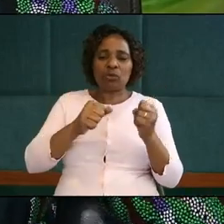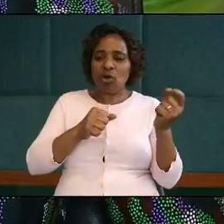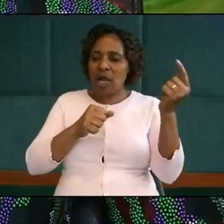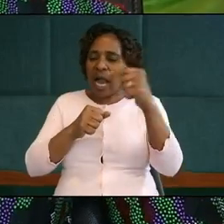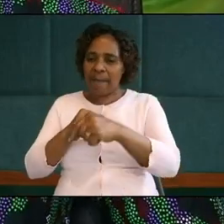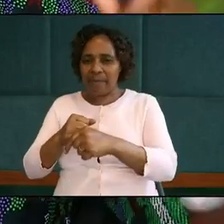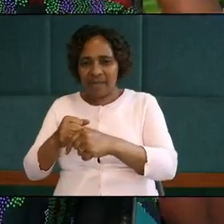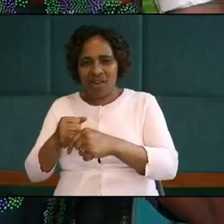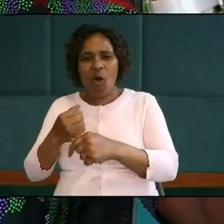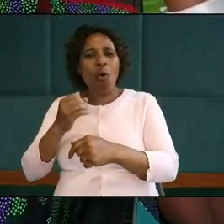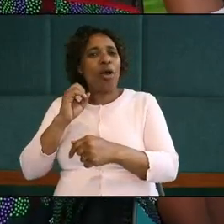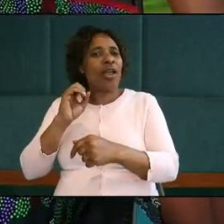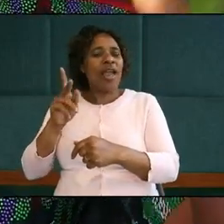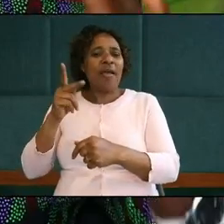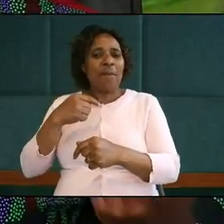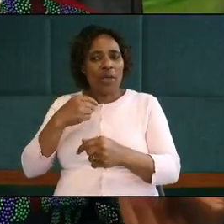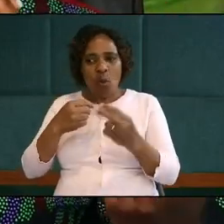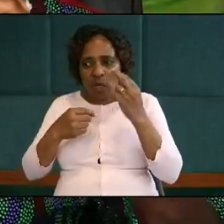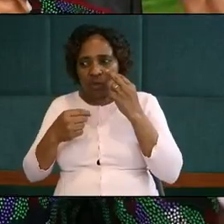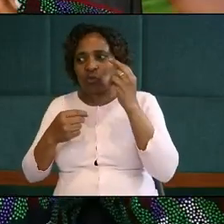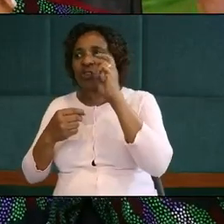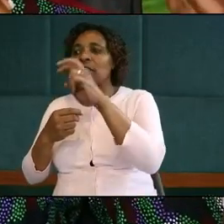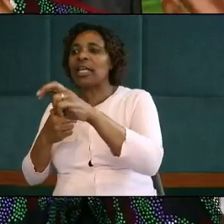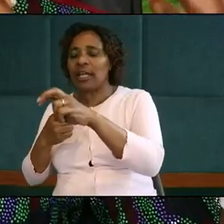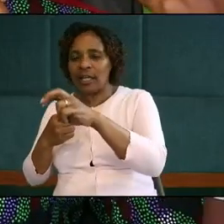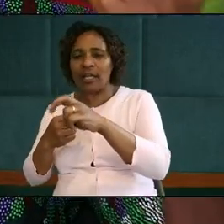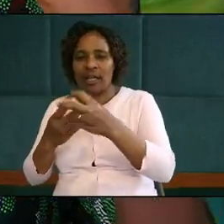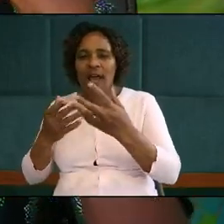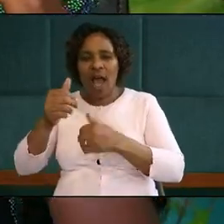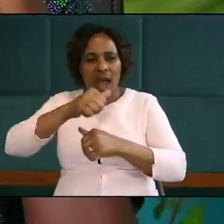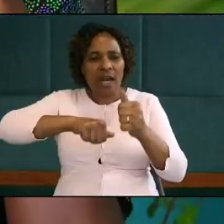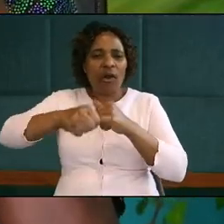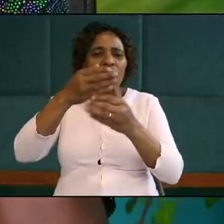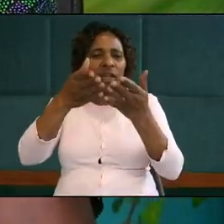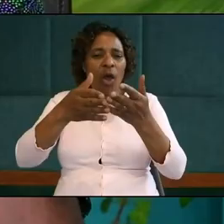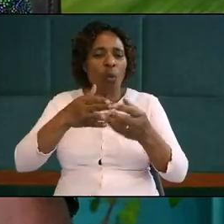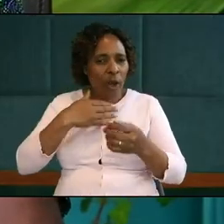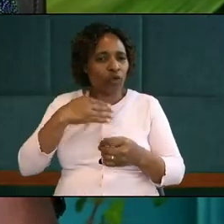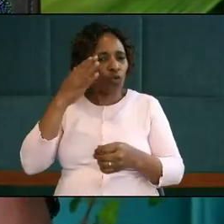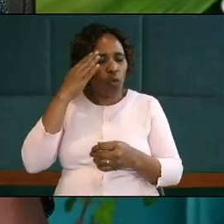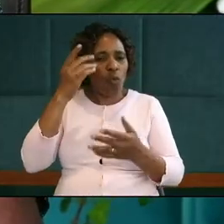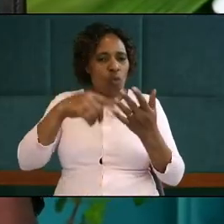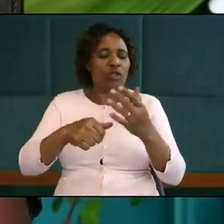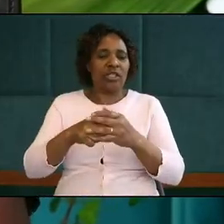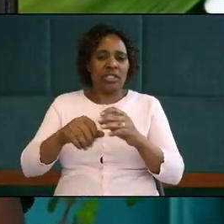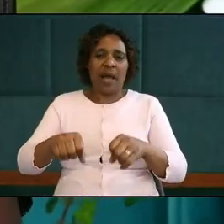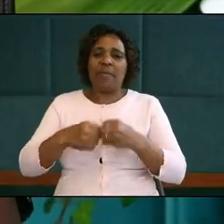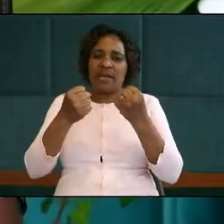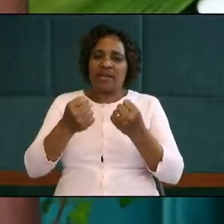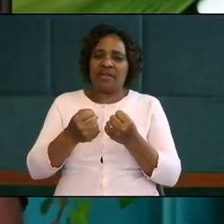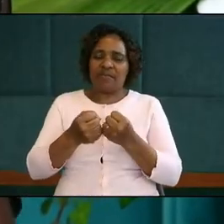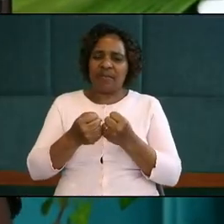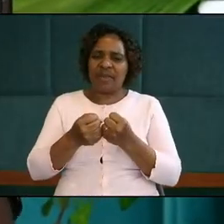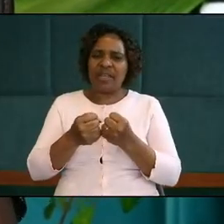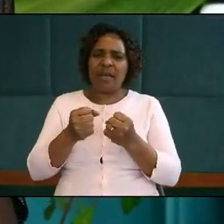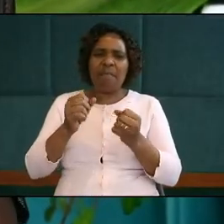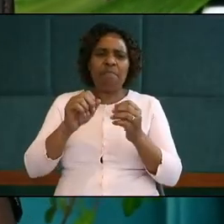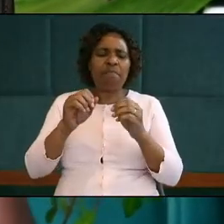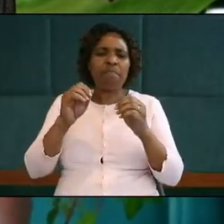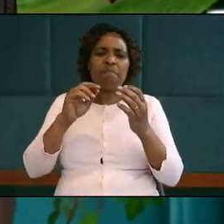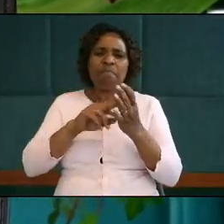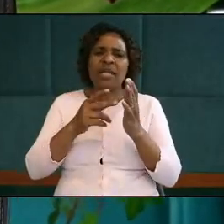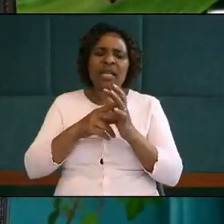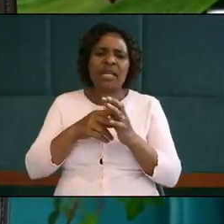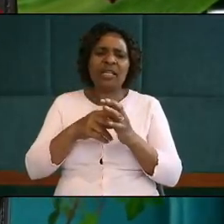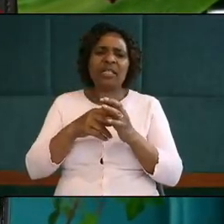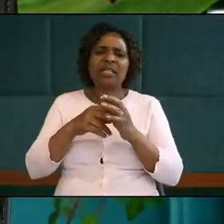coming and like, ish, I want to see. Yeah. I mean, and you're around. Yeah. Or if there's like, they say if there's a football match and you know you can't get in,